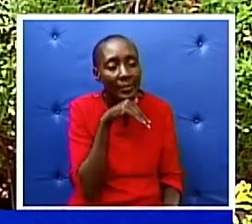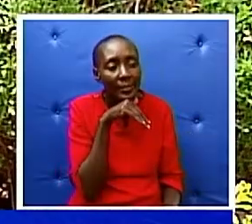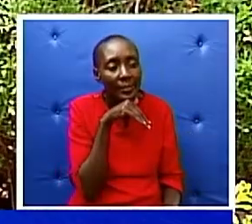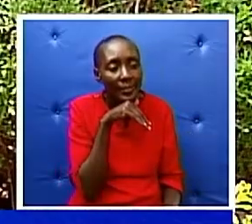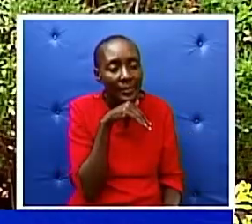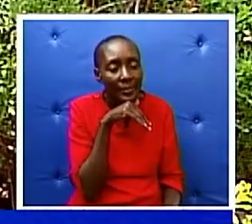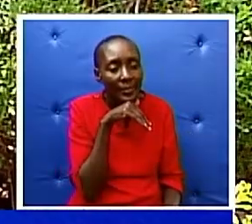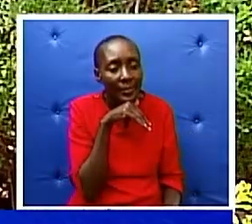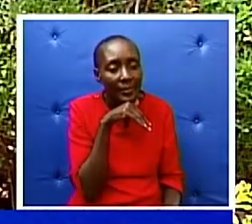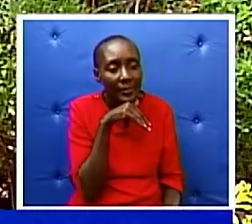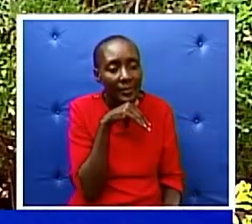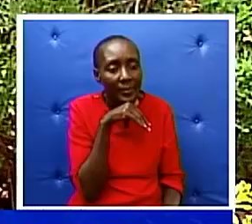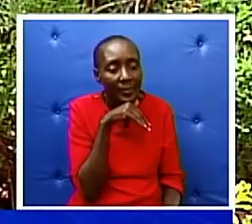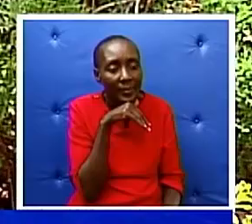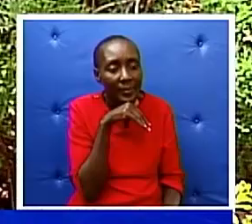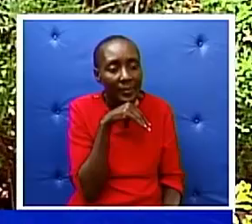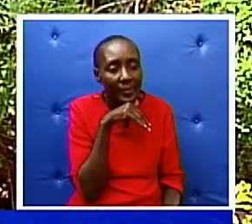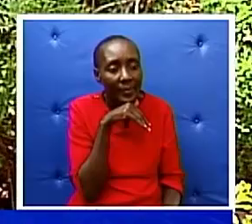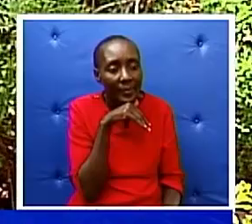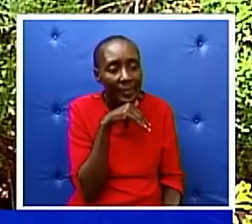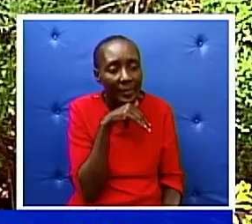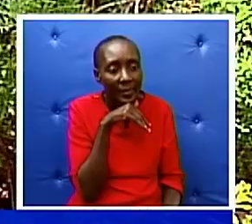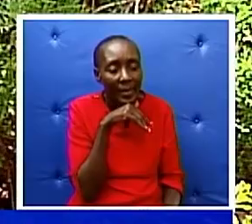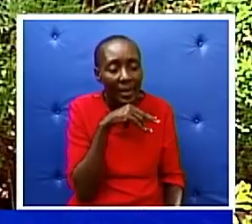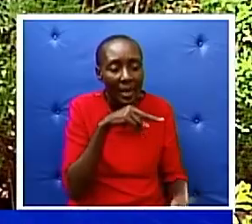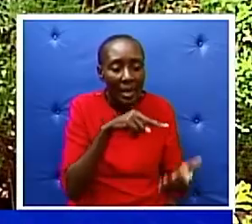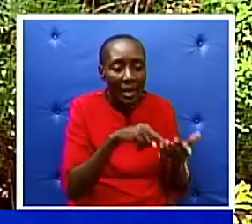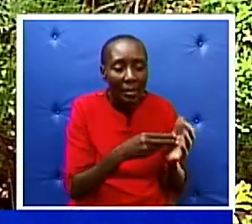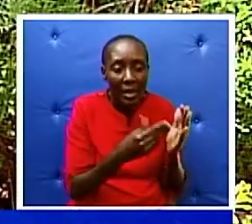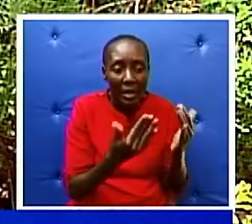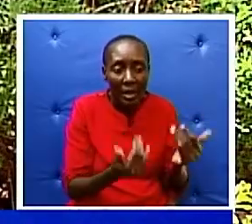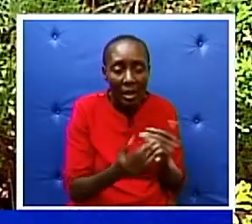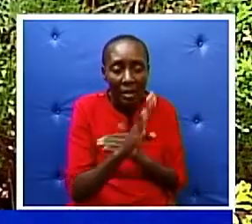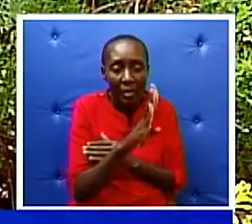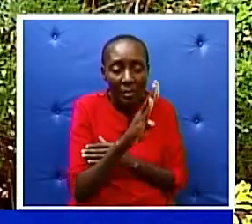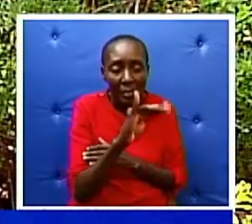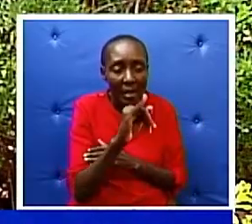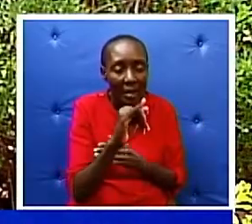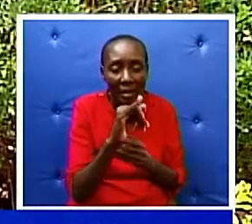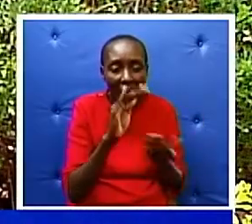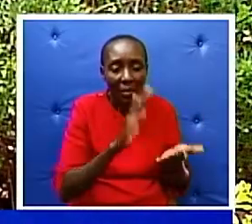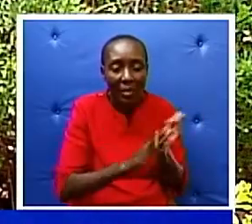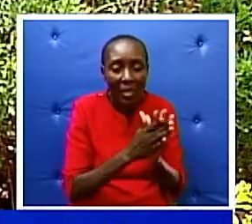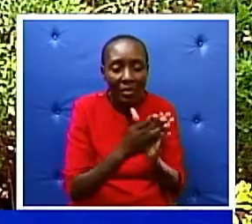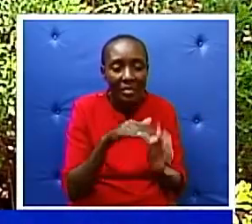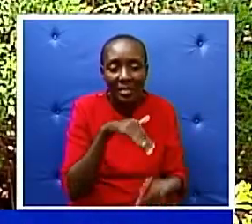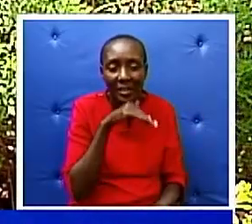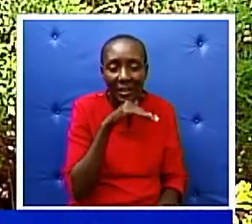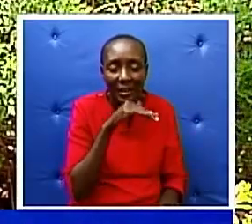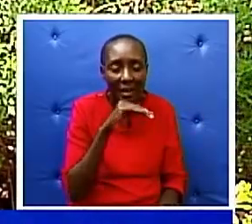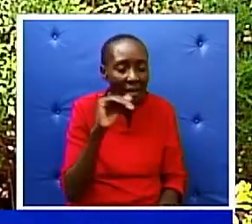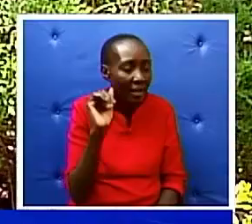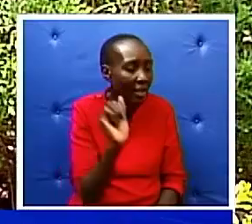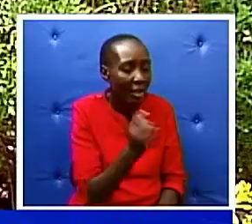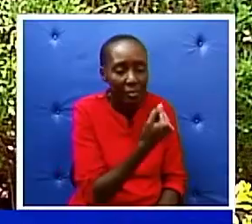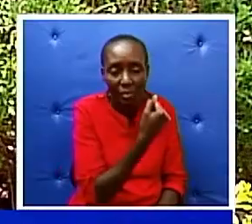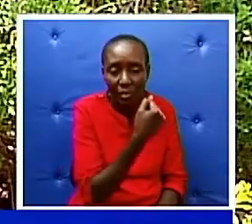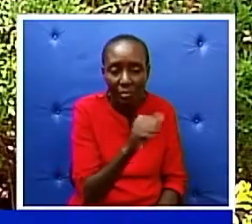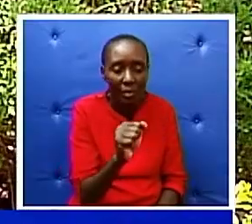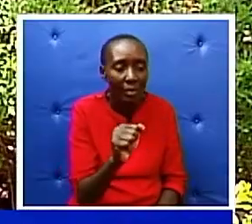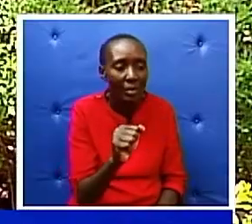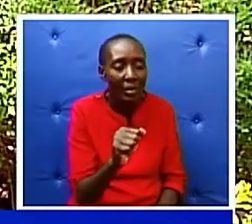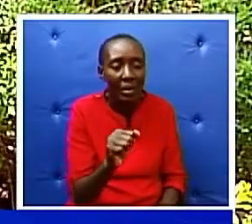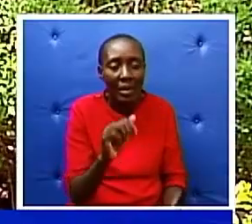And that way there would not be BBI without Raila, and there would not be bridges